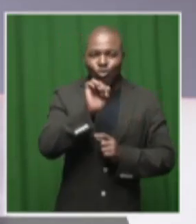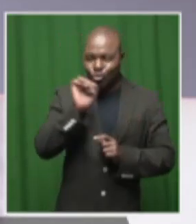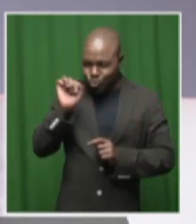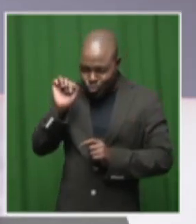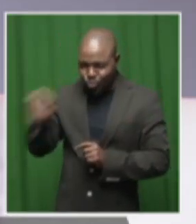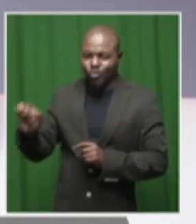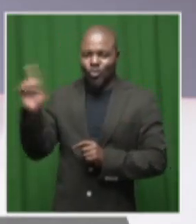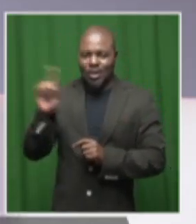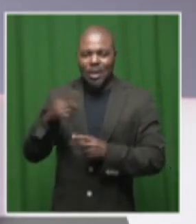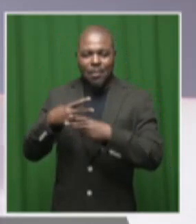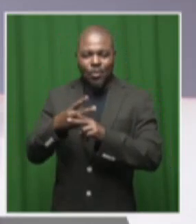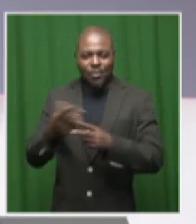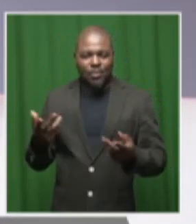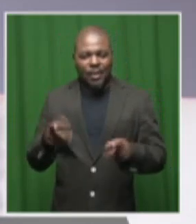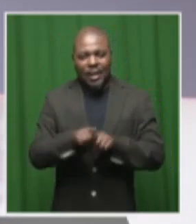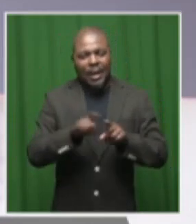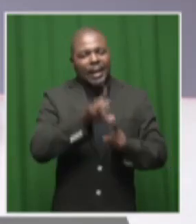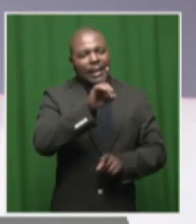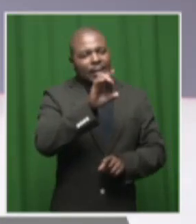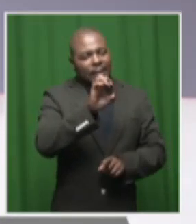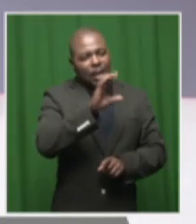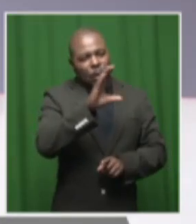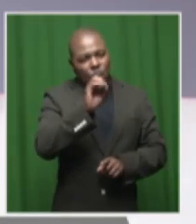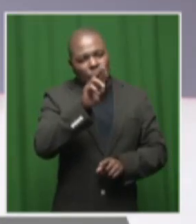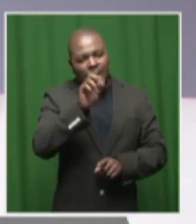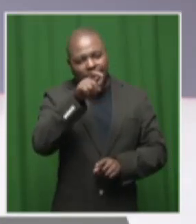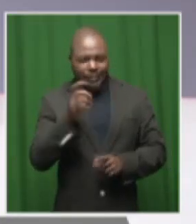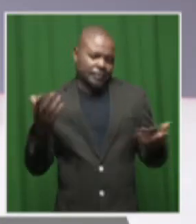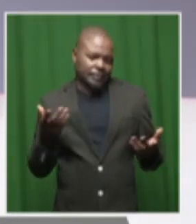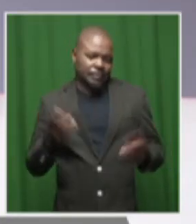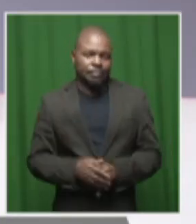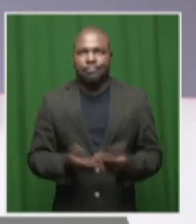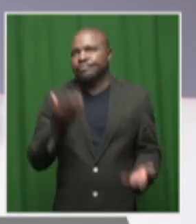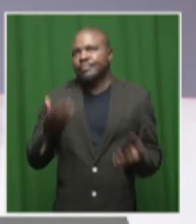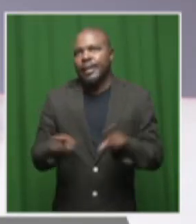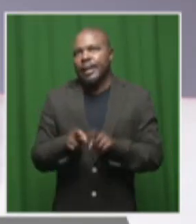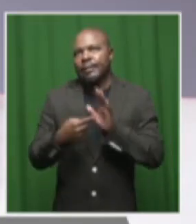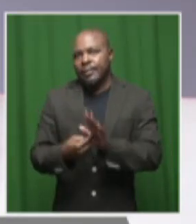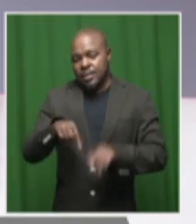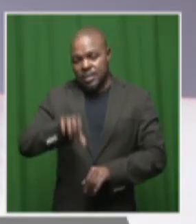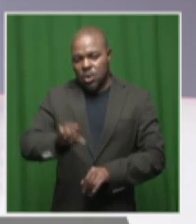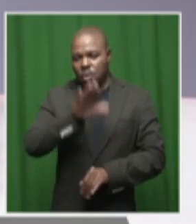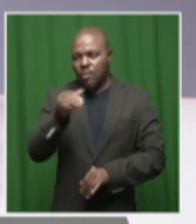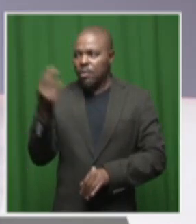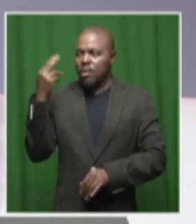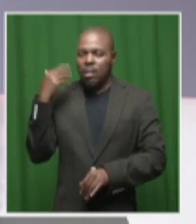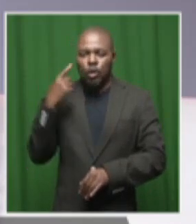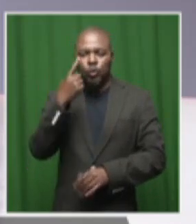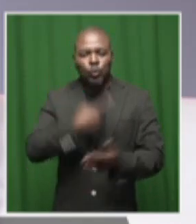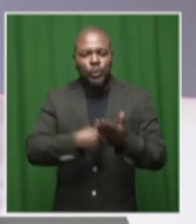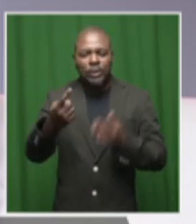at Decorex. Okay. It could be, we've just had in the country 2 weeks ago a